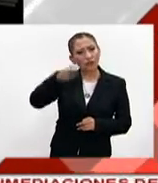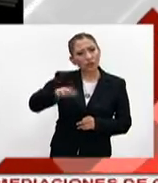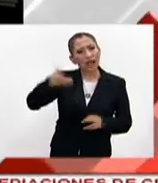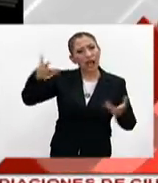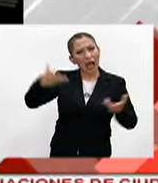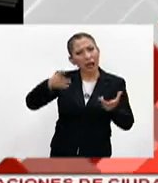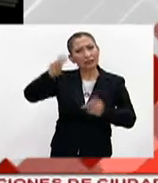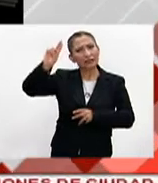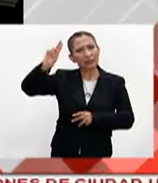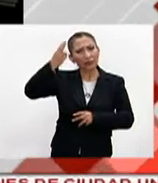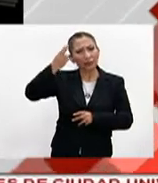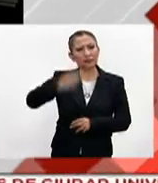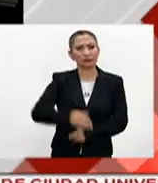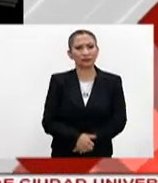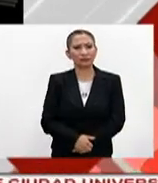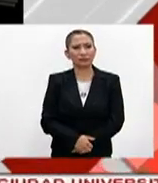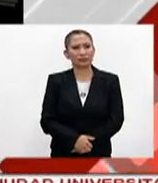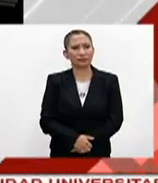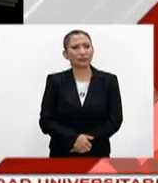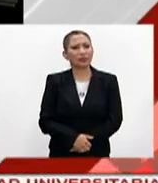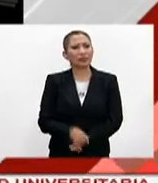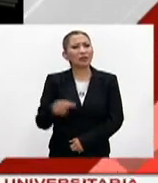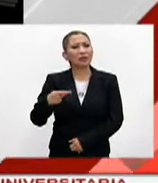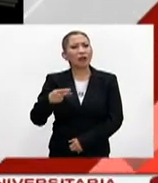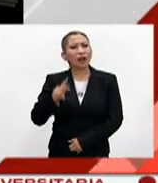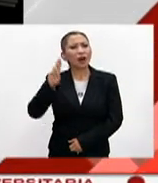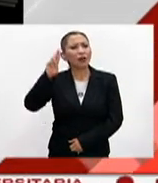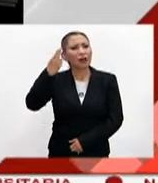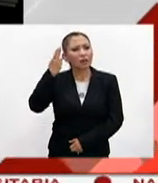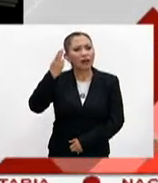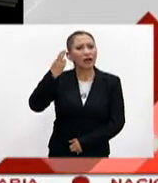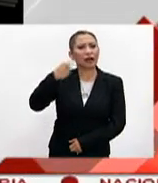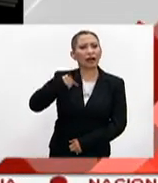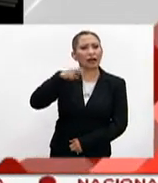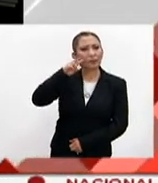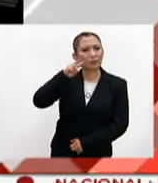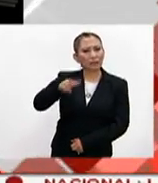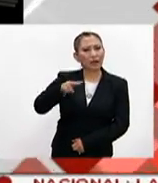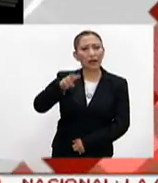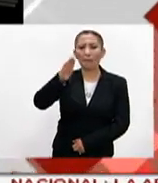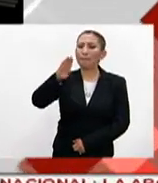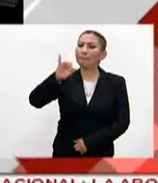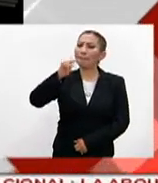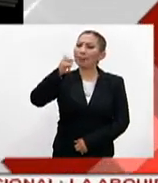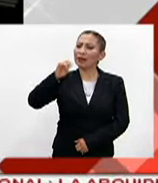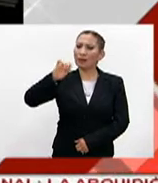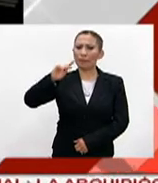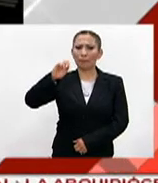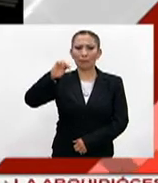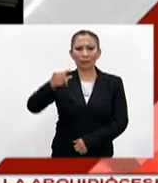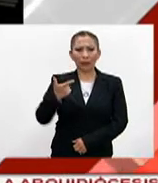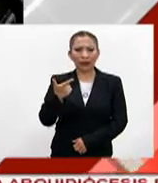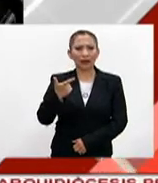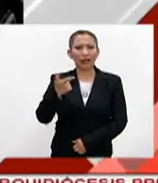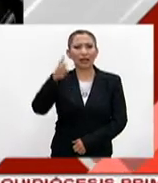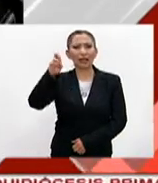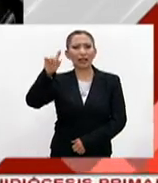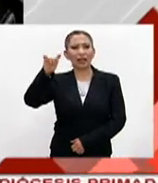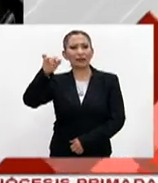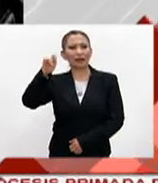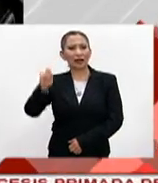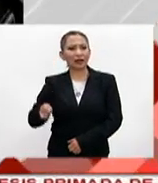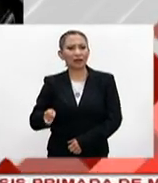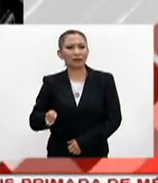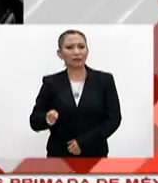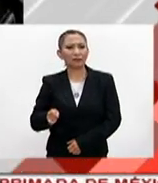the universe? Why did the universe emerge from the Big Bang the way it did?